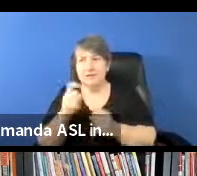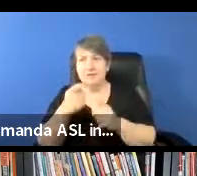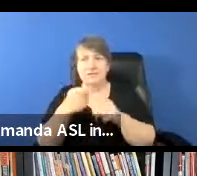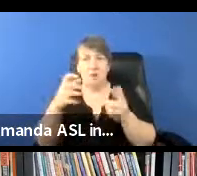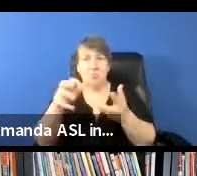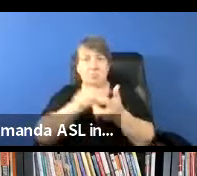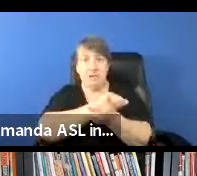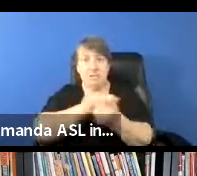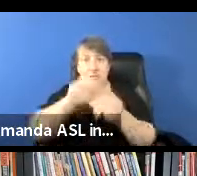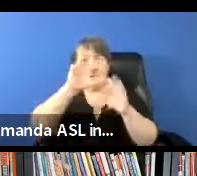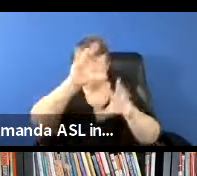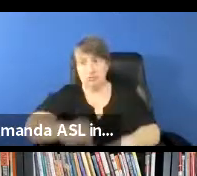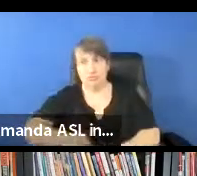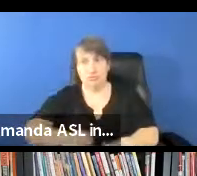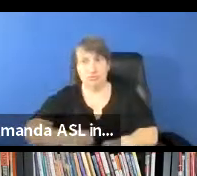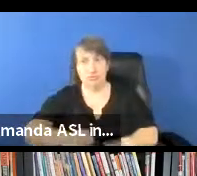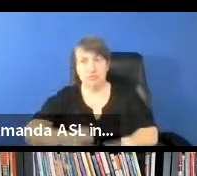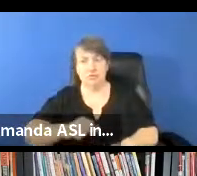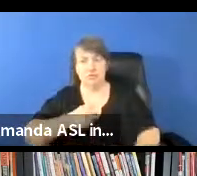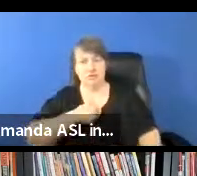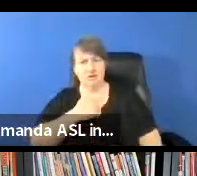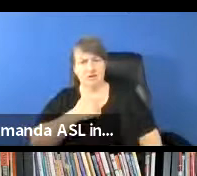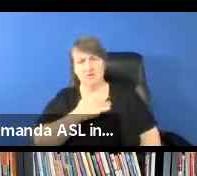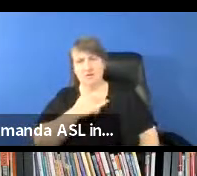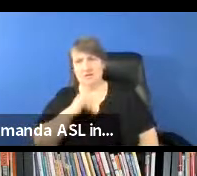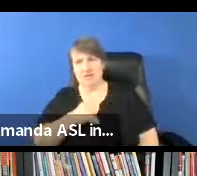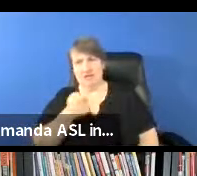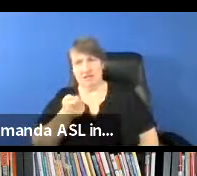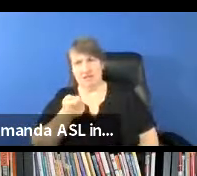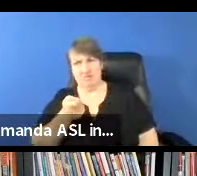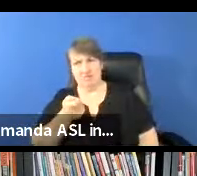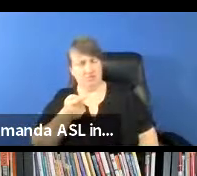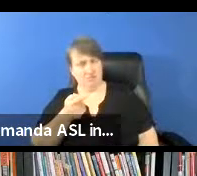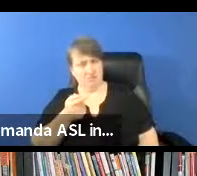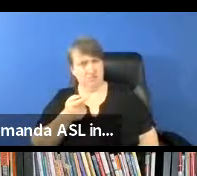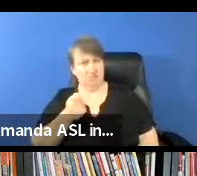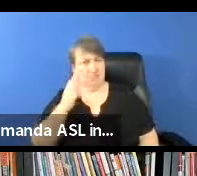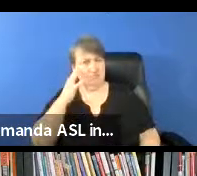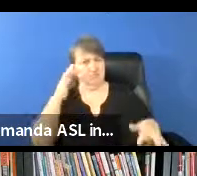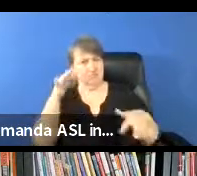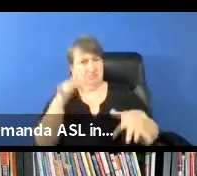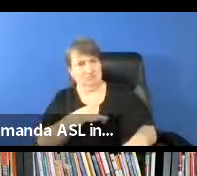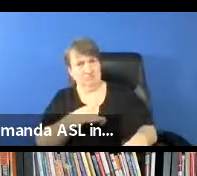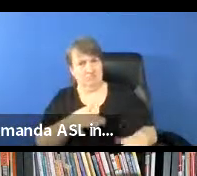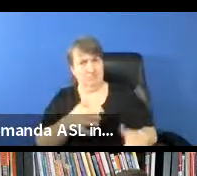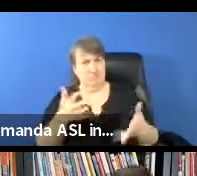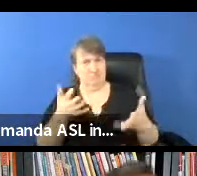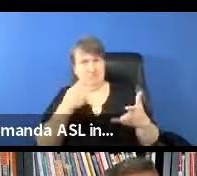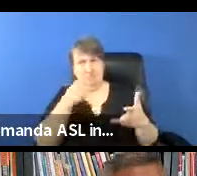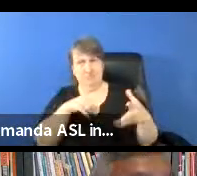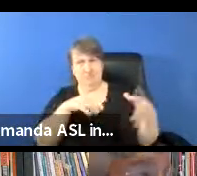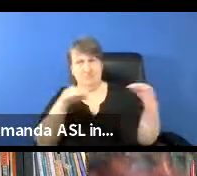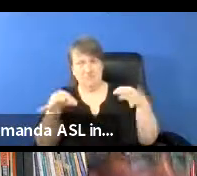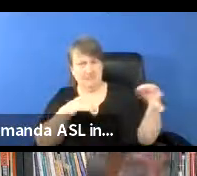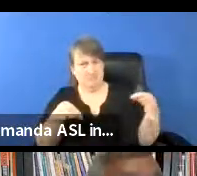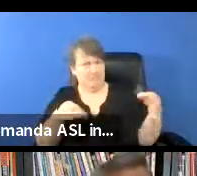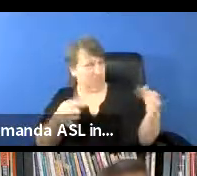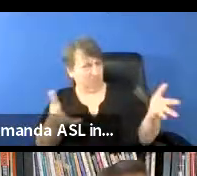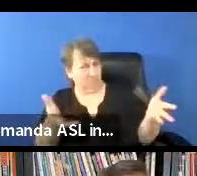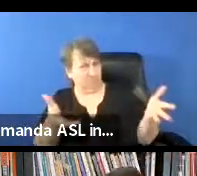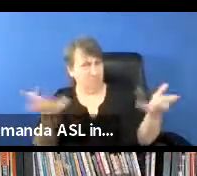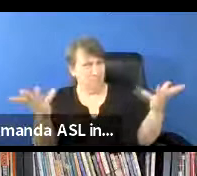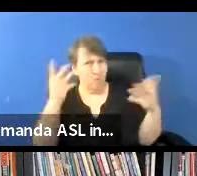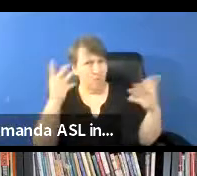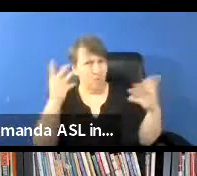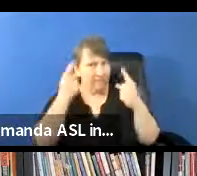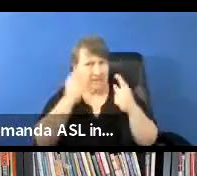demolition. And I find that to be a bit of a mind boggler. Could you address that a little bit, what your